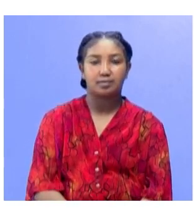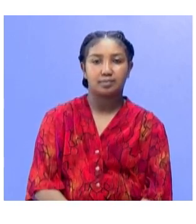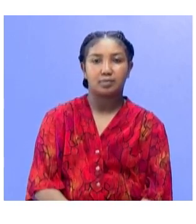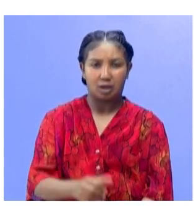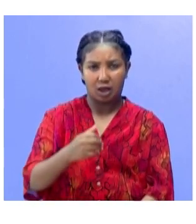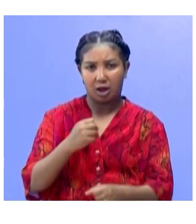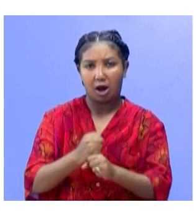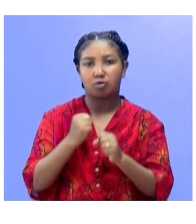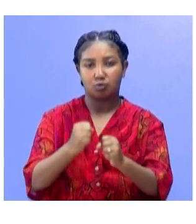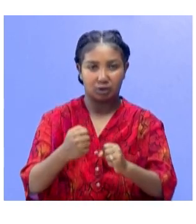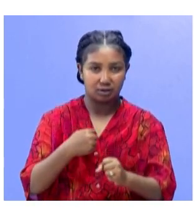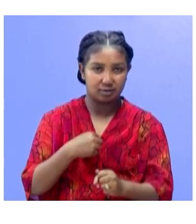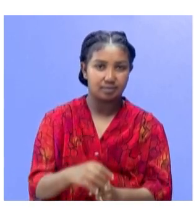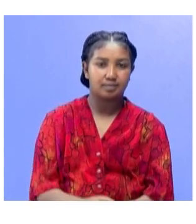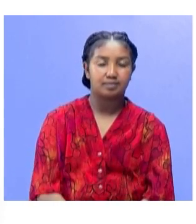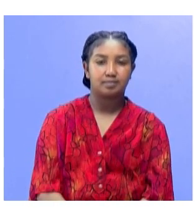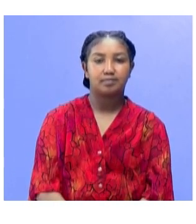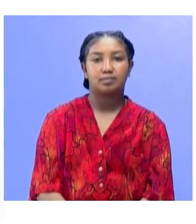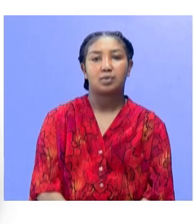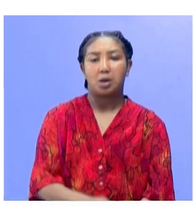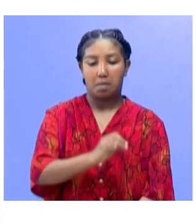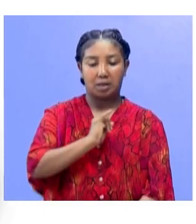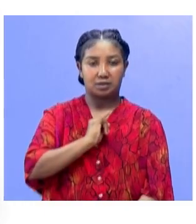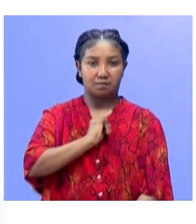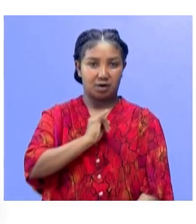I can do it myself.